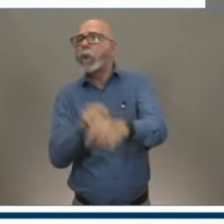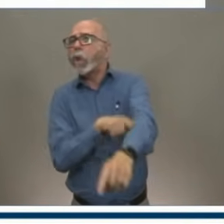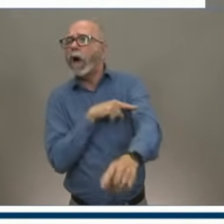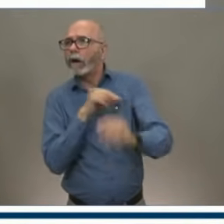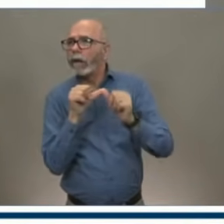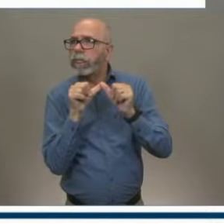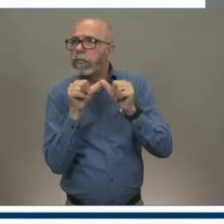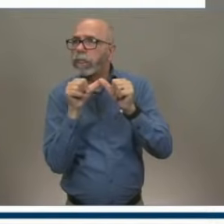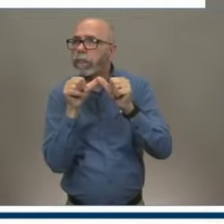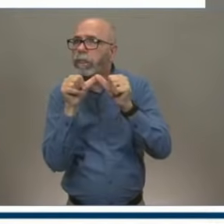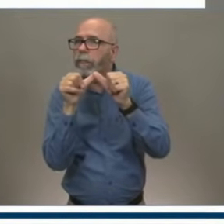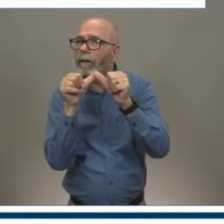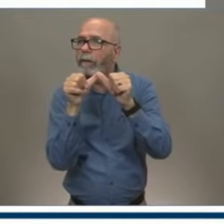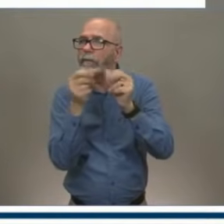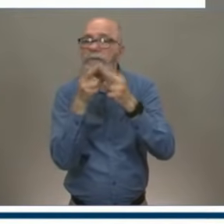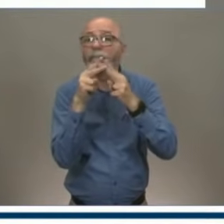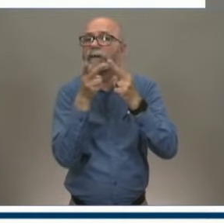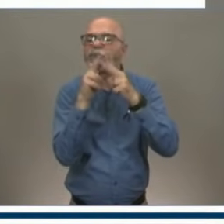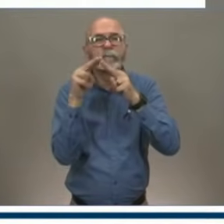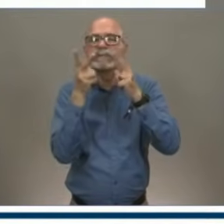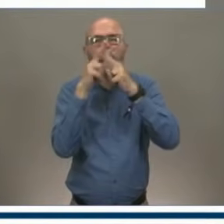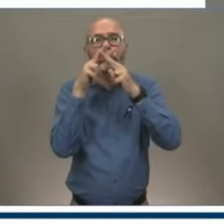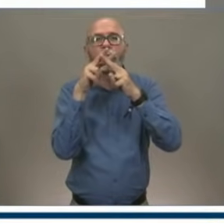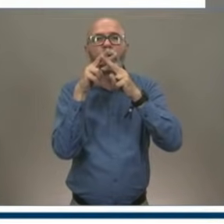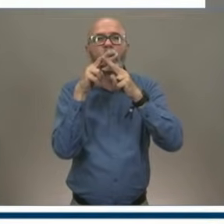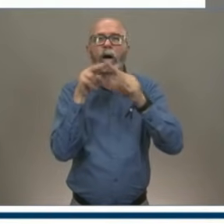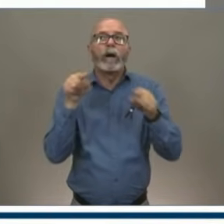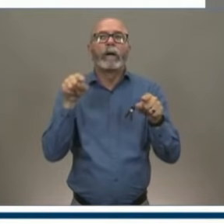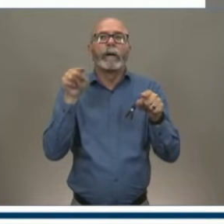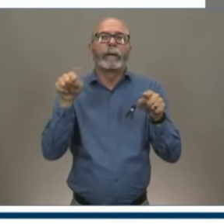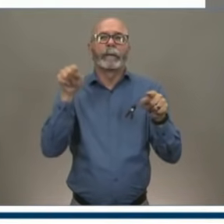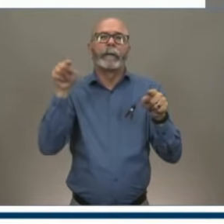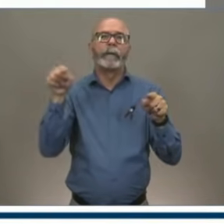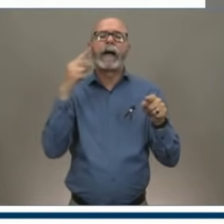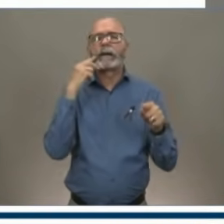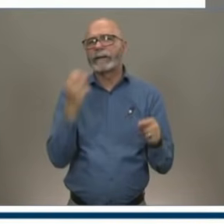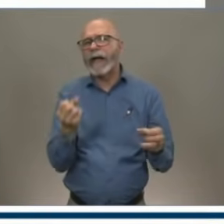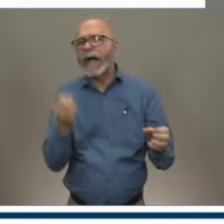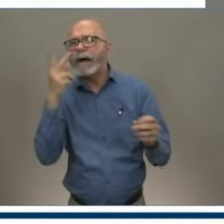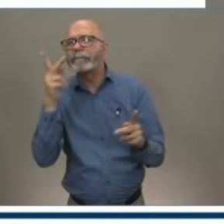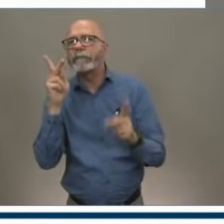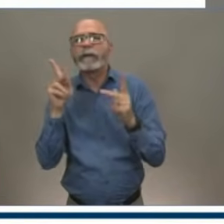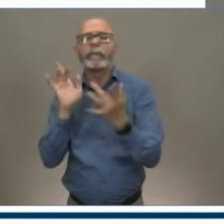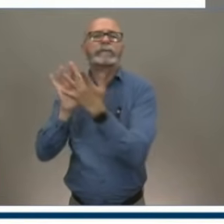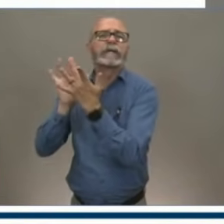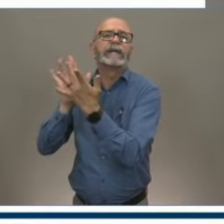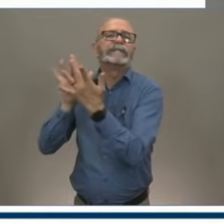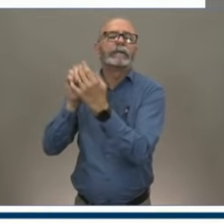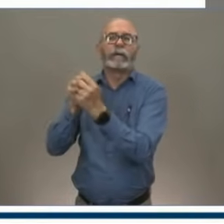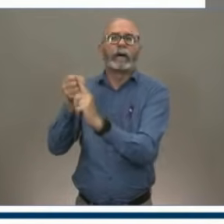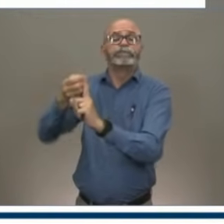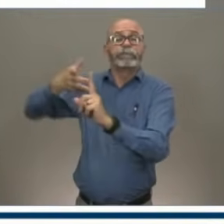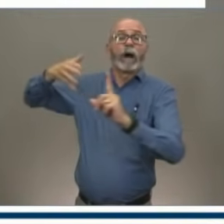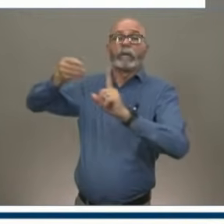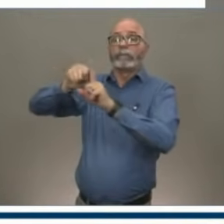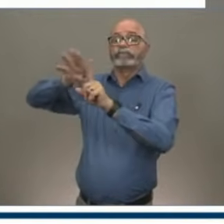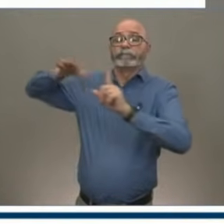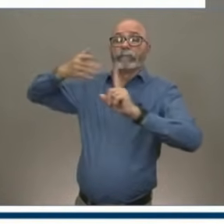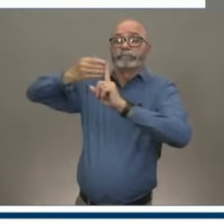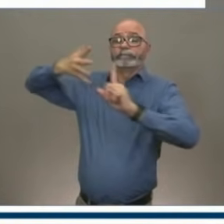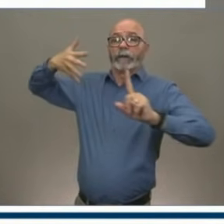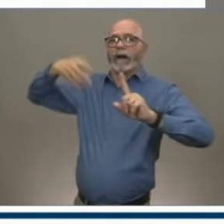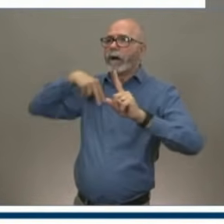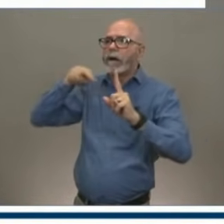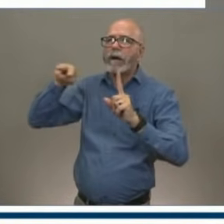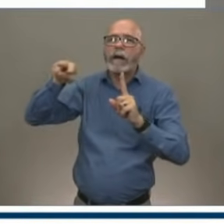cases? We look at the number of average number of contacts per case, but we also look at the context around each case.